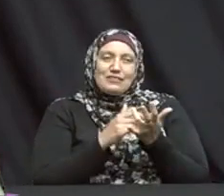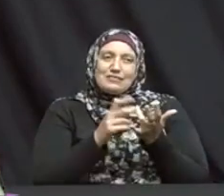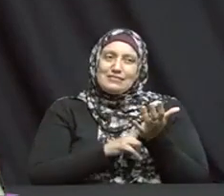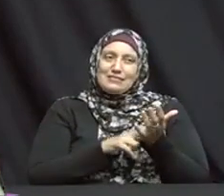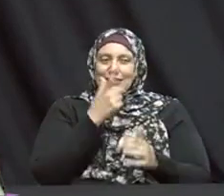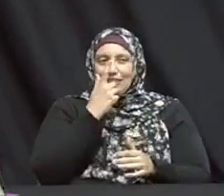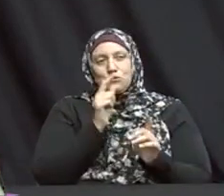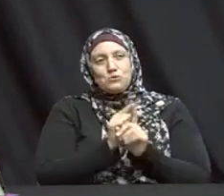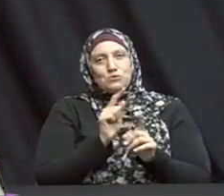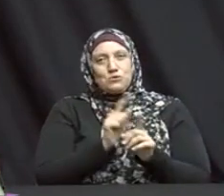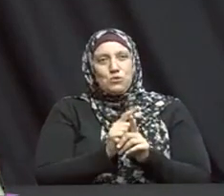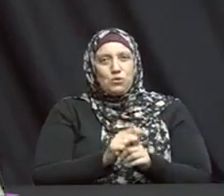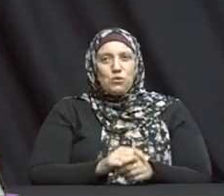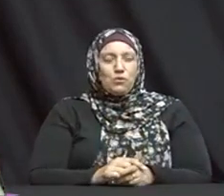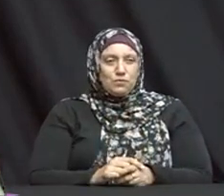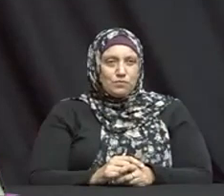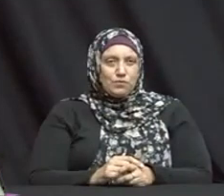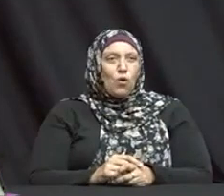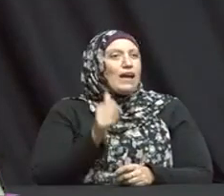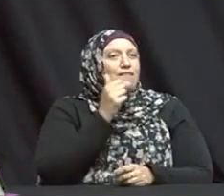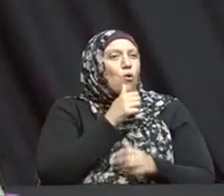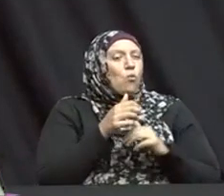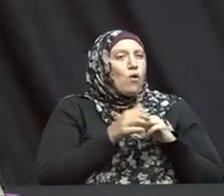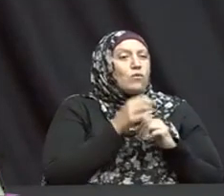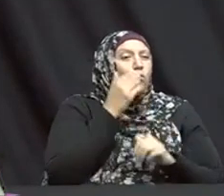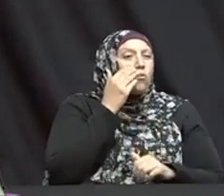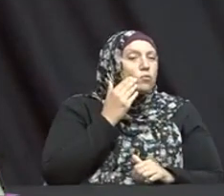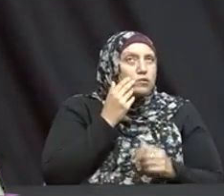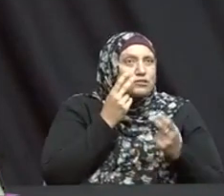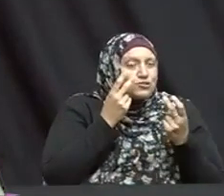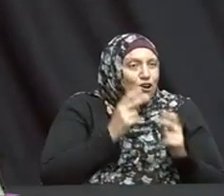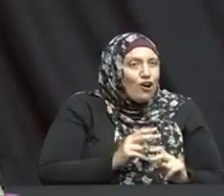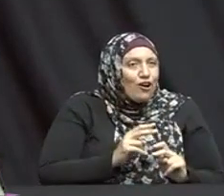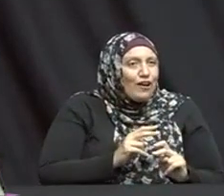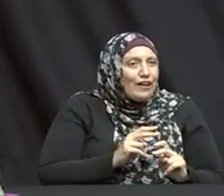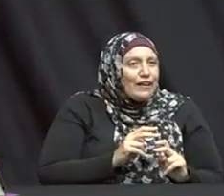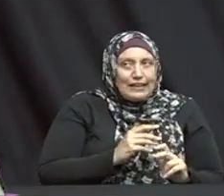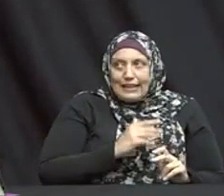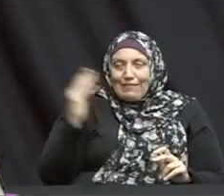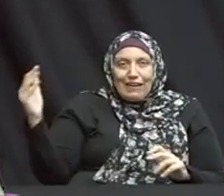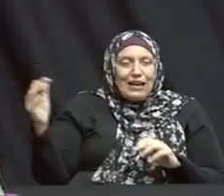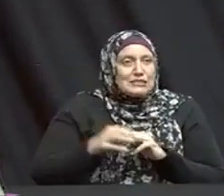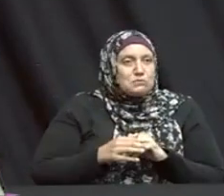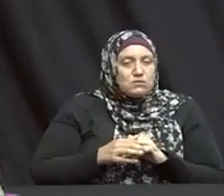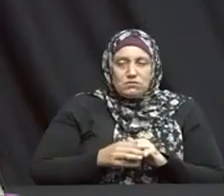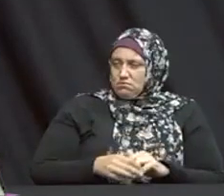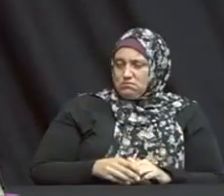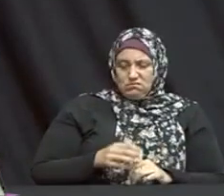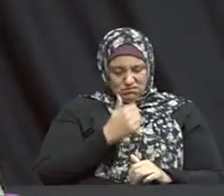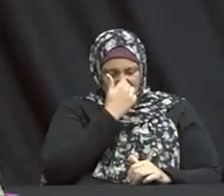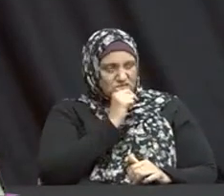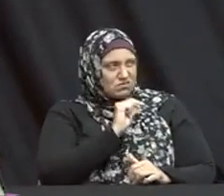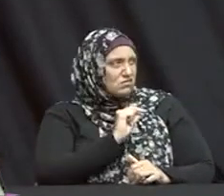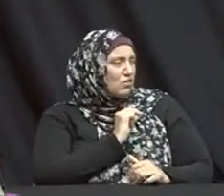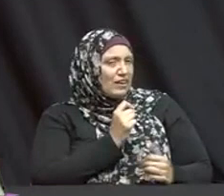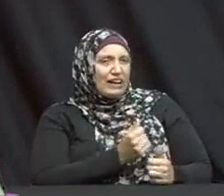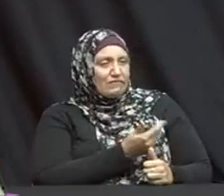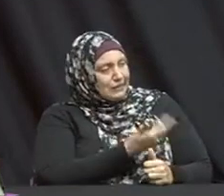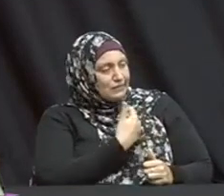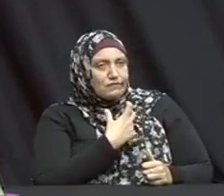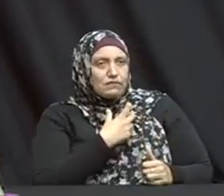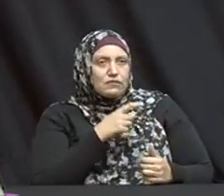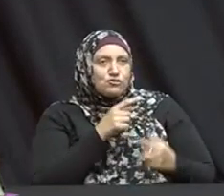the husband who thinks he didn't get enough from his wife can challenge the will. So that's the first problem. That, and the reason why I